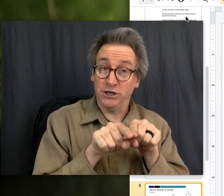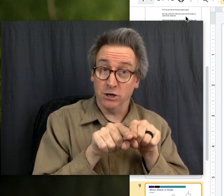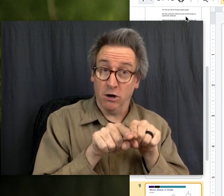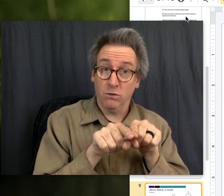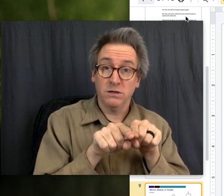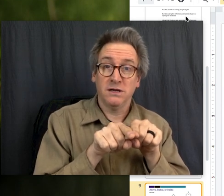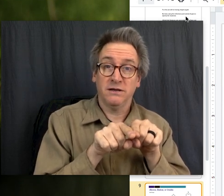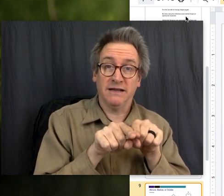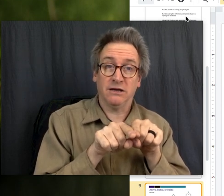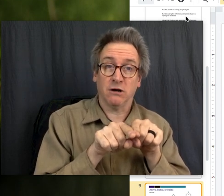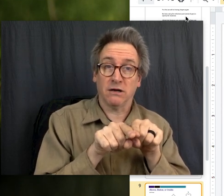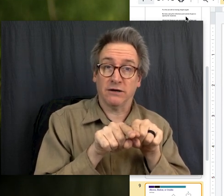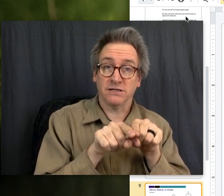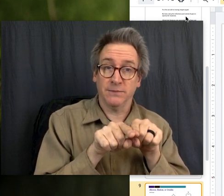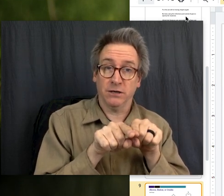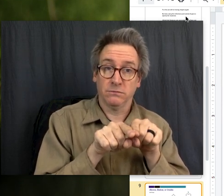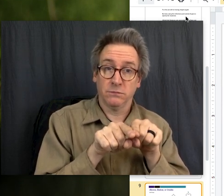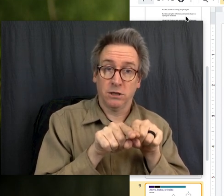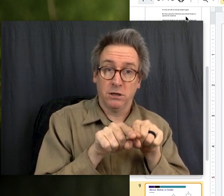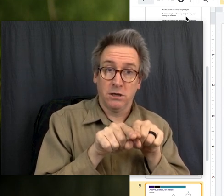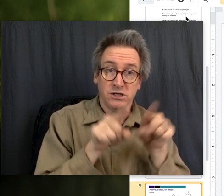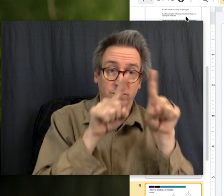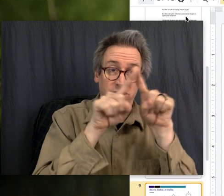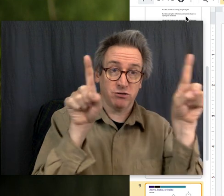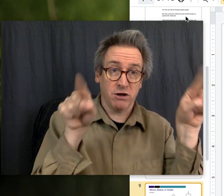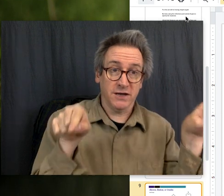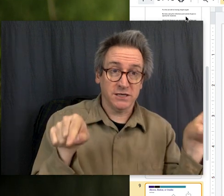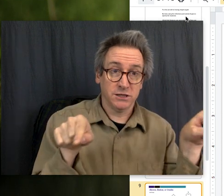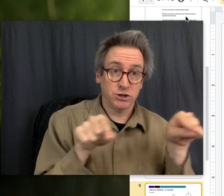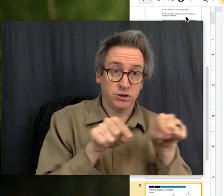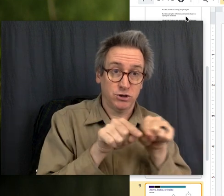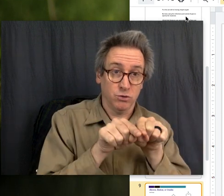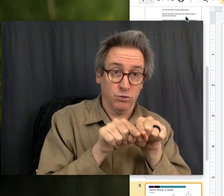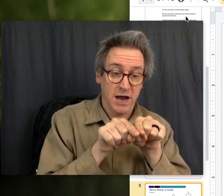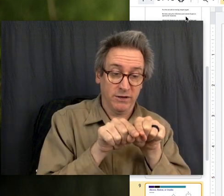we show that there are letters in the middle? So we've just drawn this.